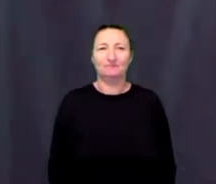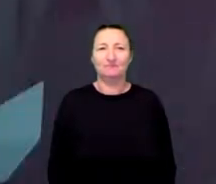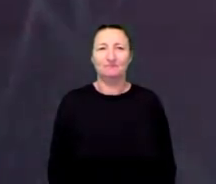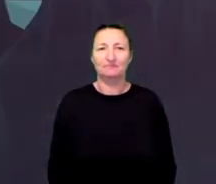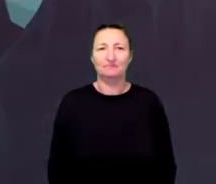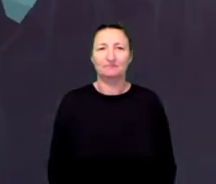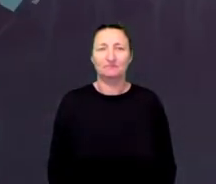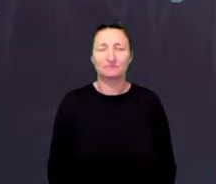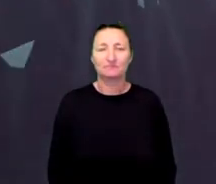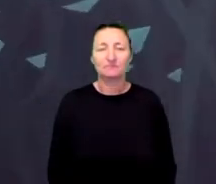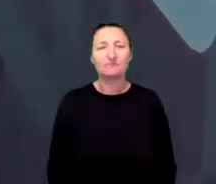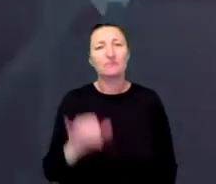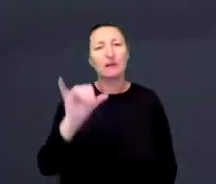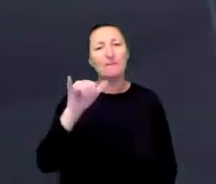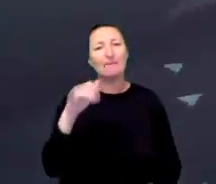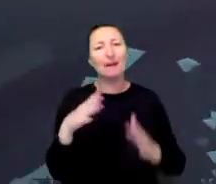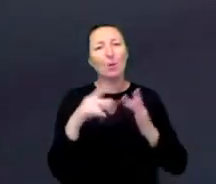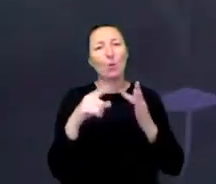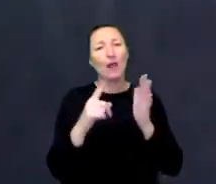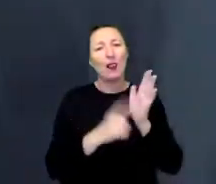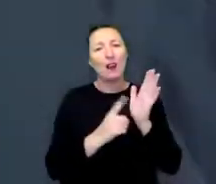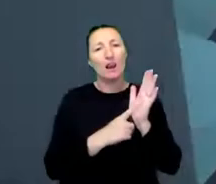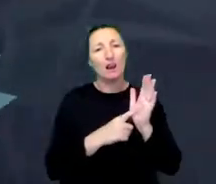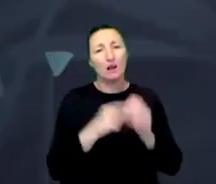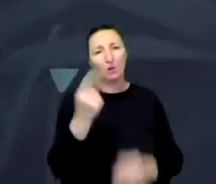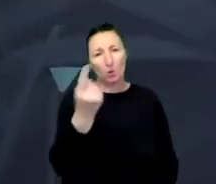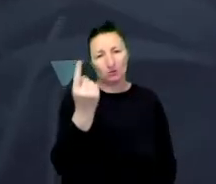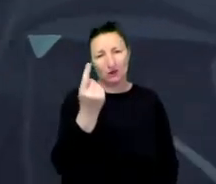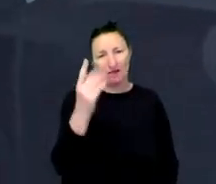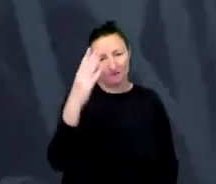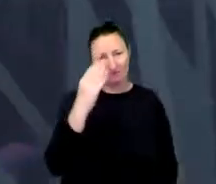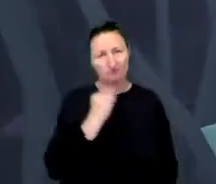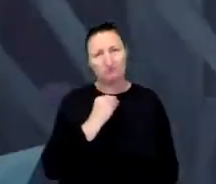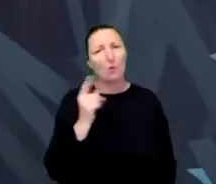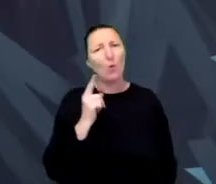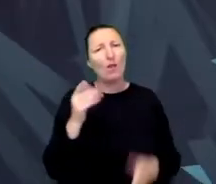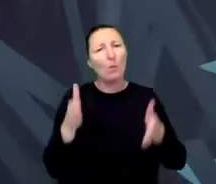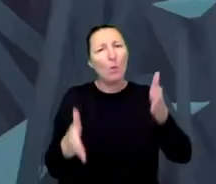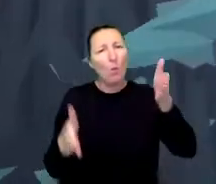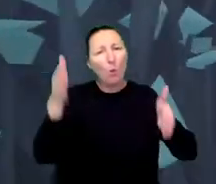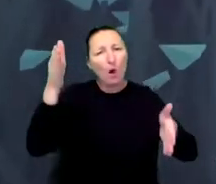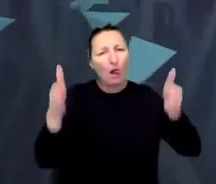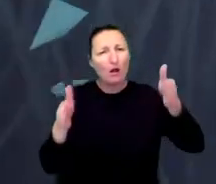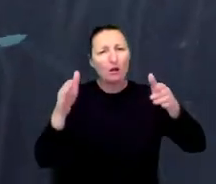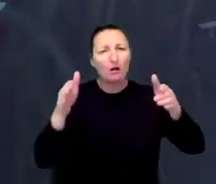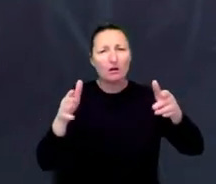Maybe we'll... Can you tell me a little bit about the walls of the labyrinth? Sure. Are